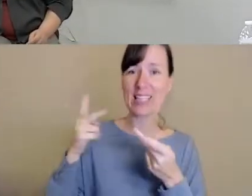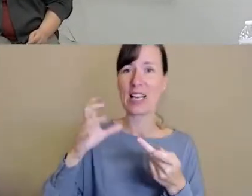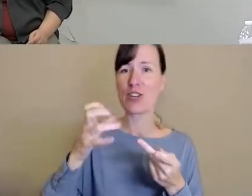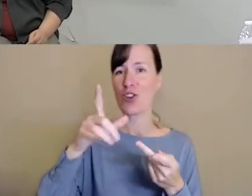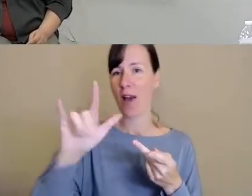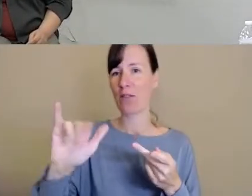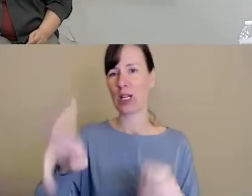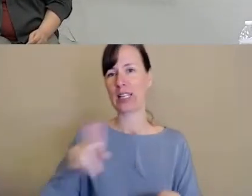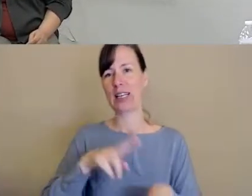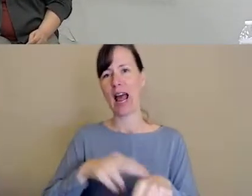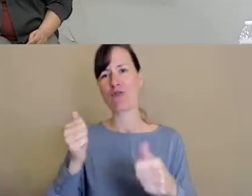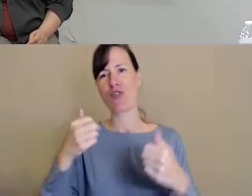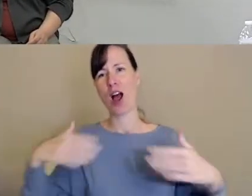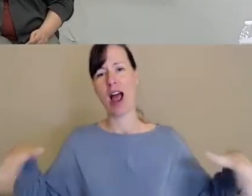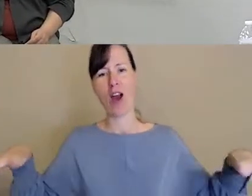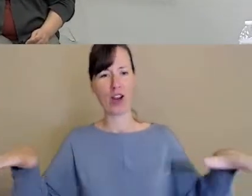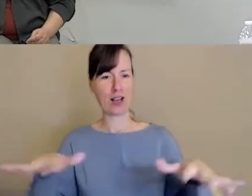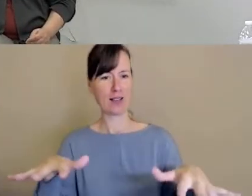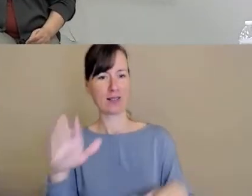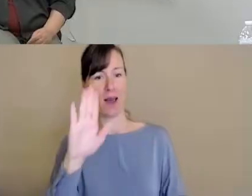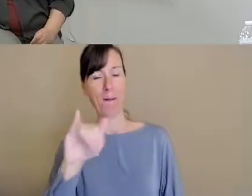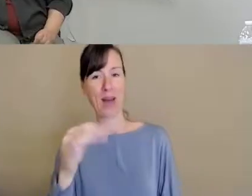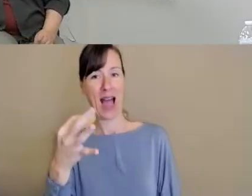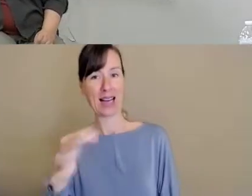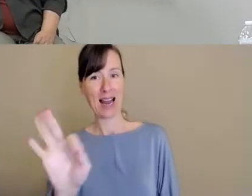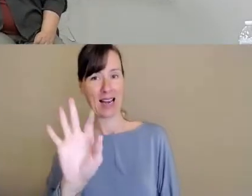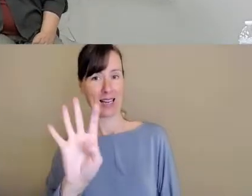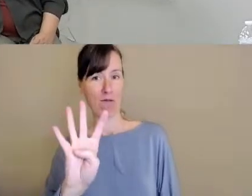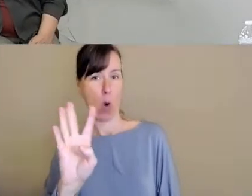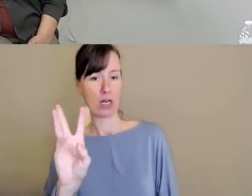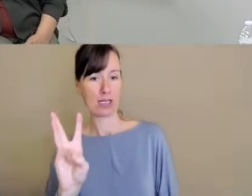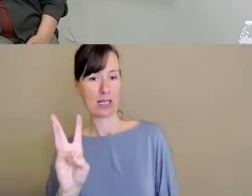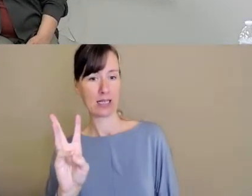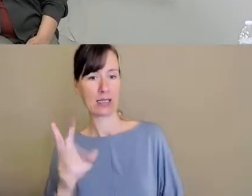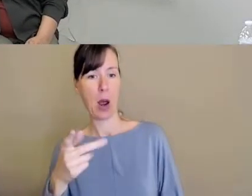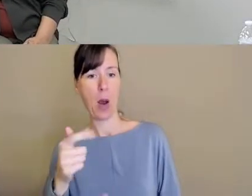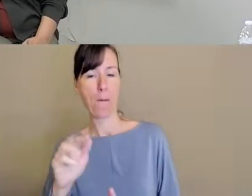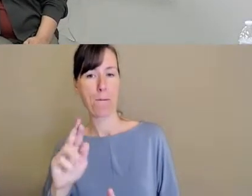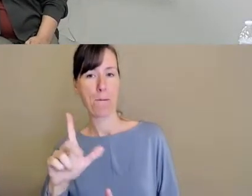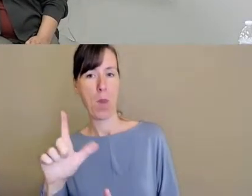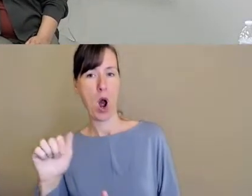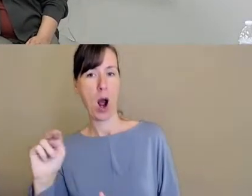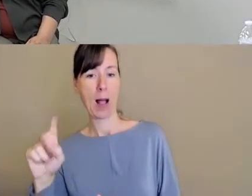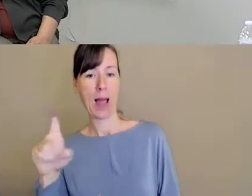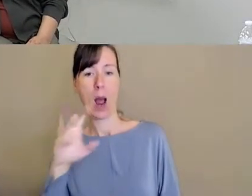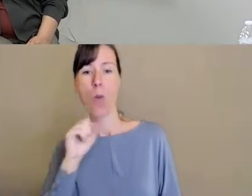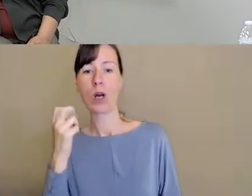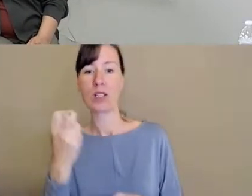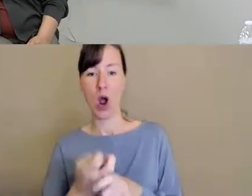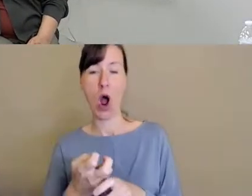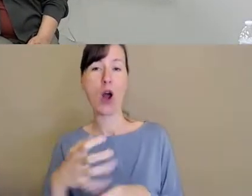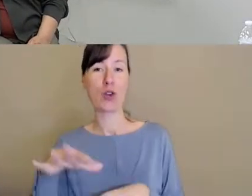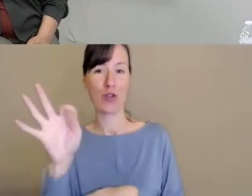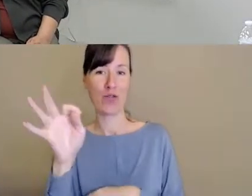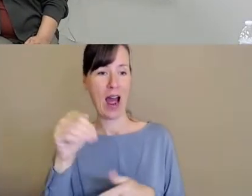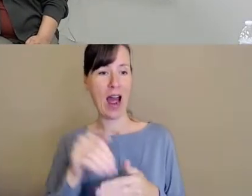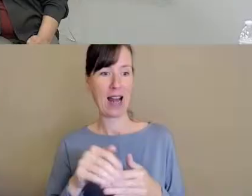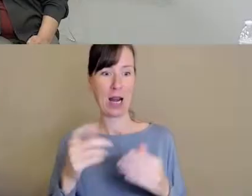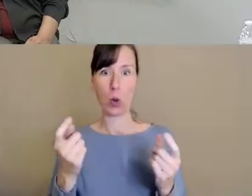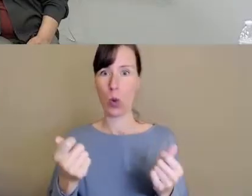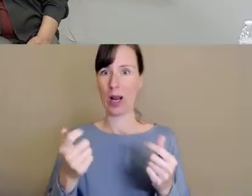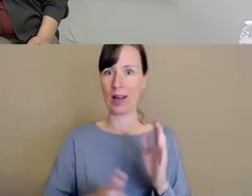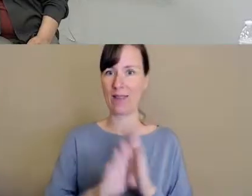1946, parkland was already hard to find in the rapidly developing town. Preservation of natural areas is not a